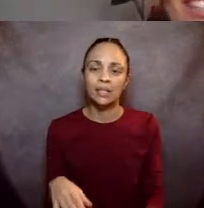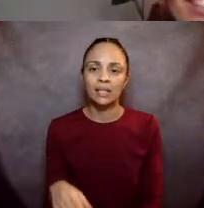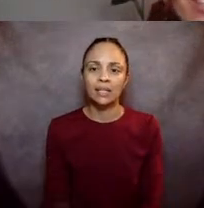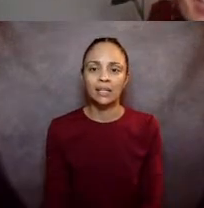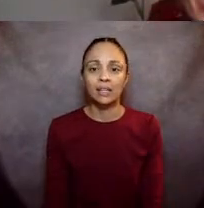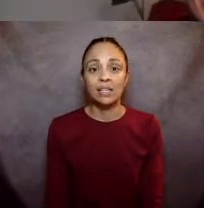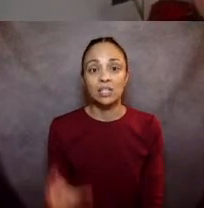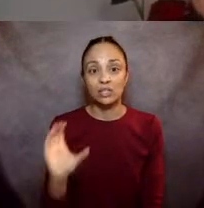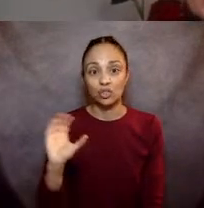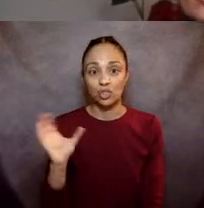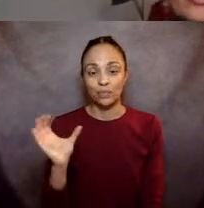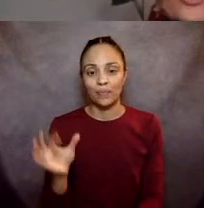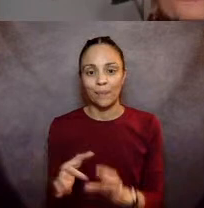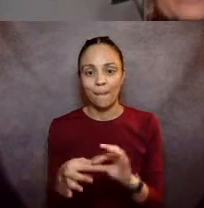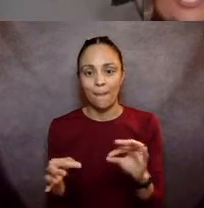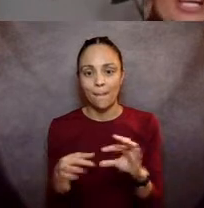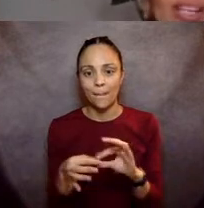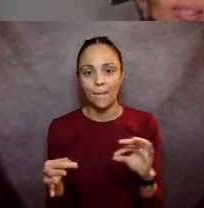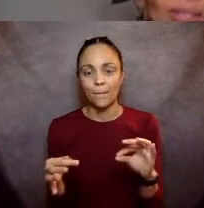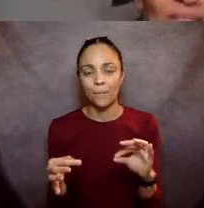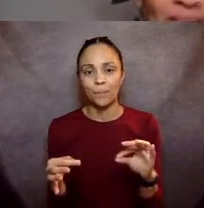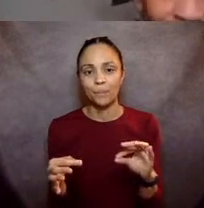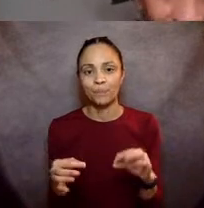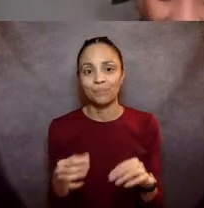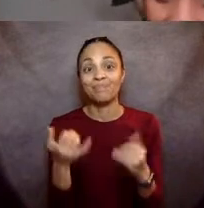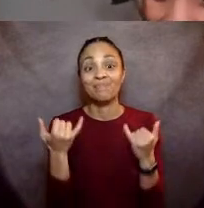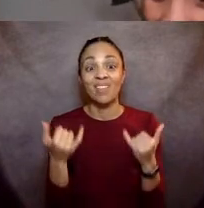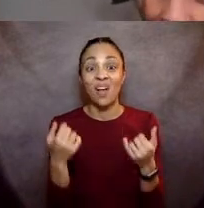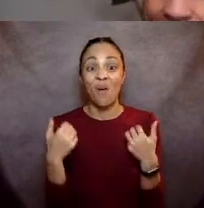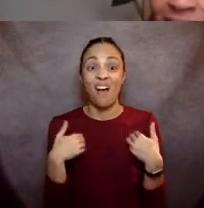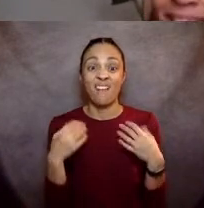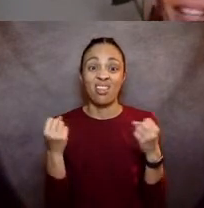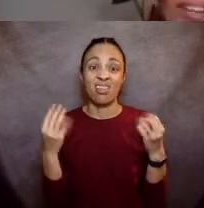This here, there are so many shout outs in